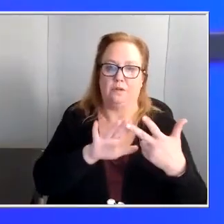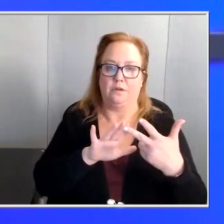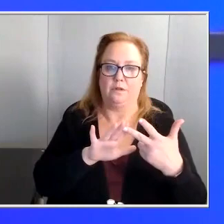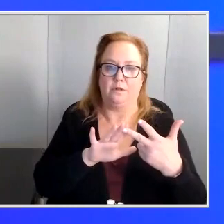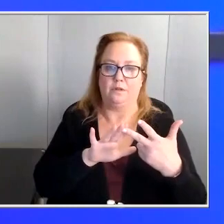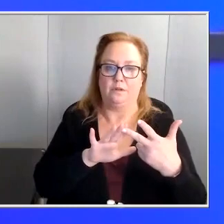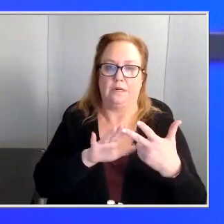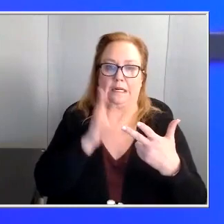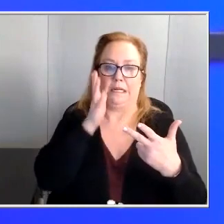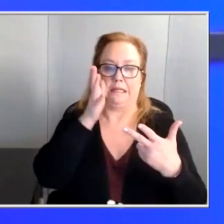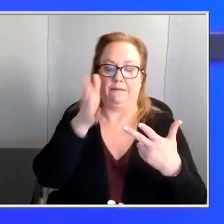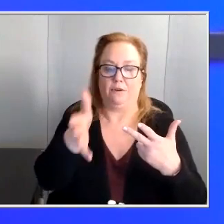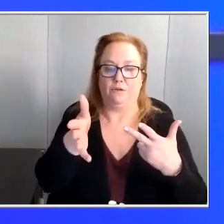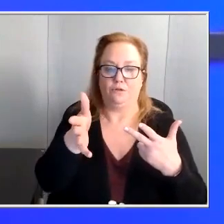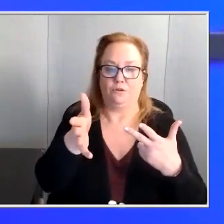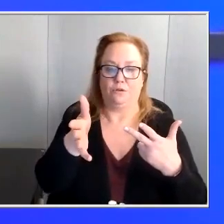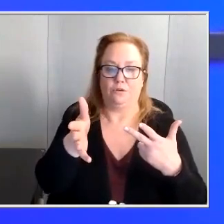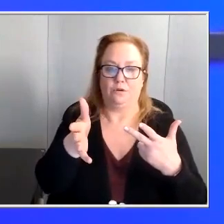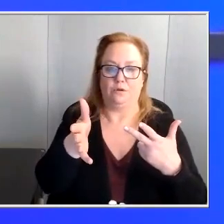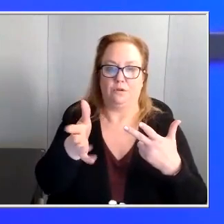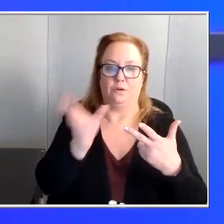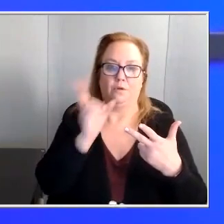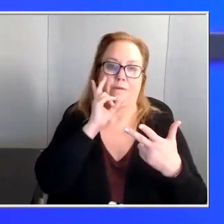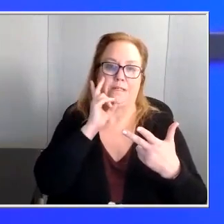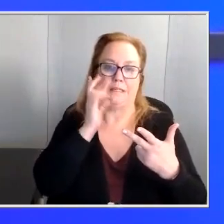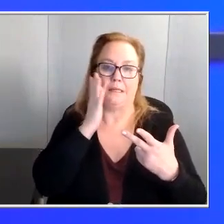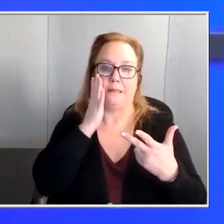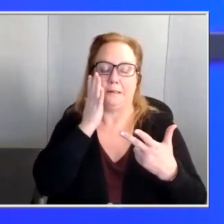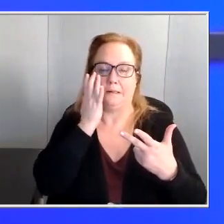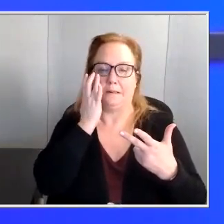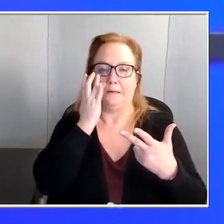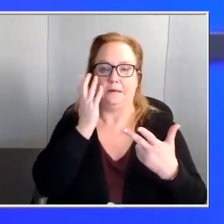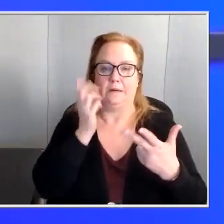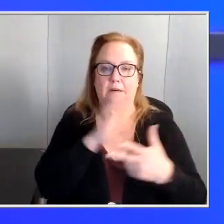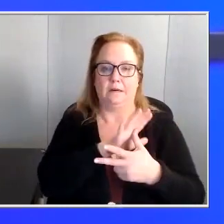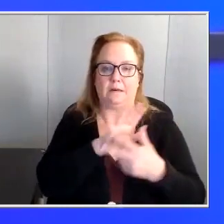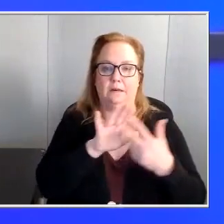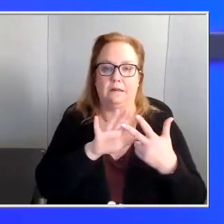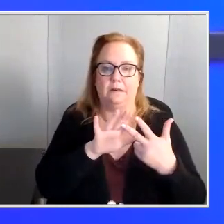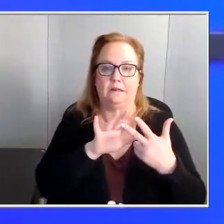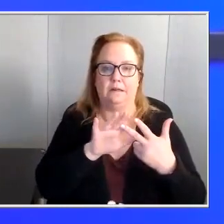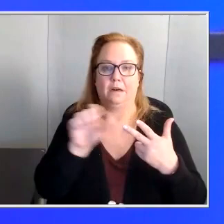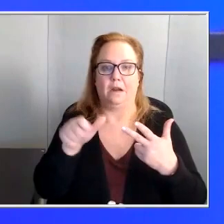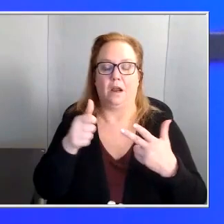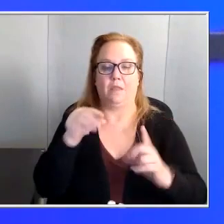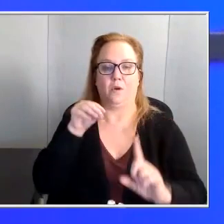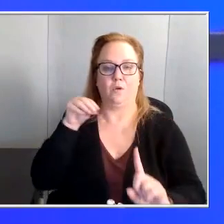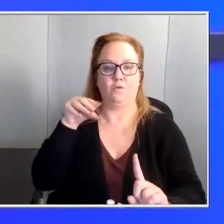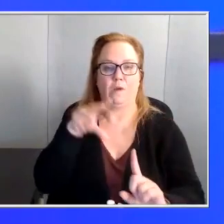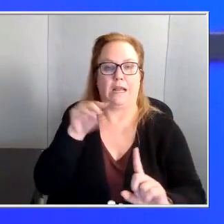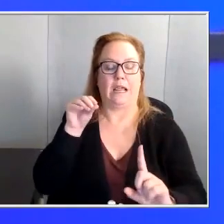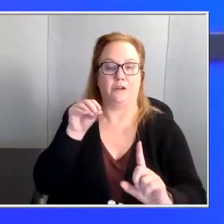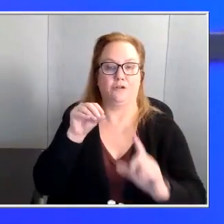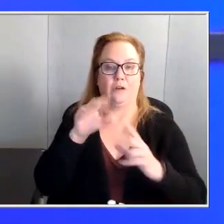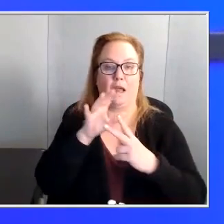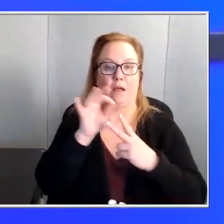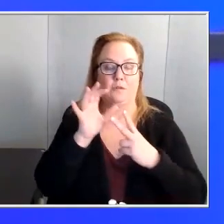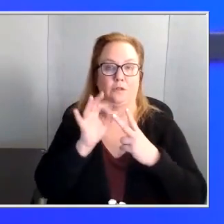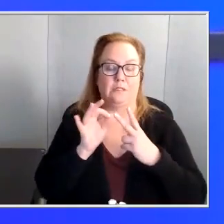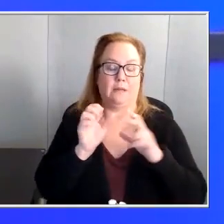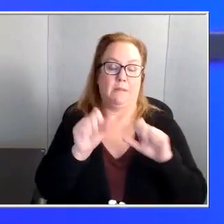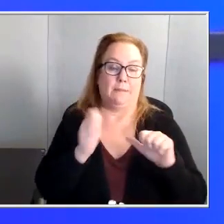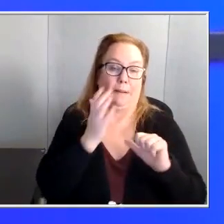in the future, I don't know, we'll just have to see. There are other radiation delivery options that might be better